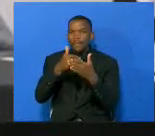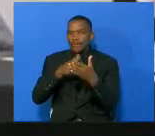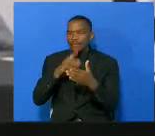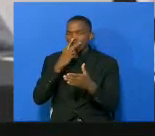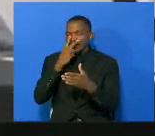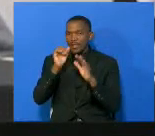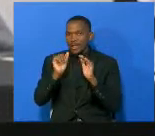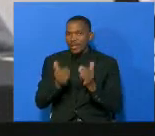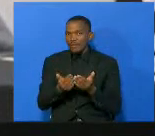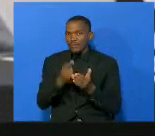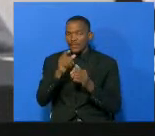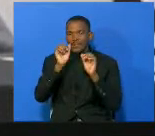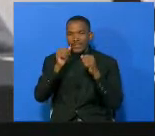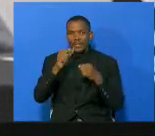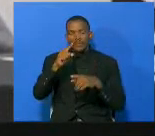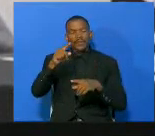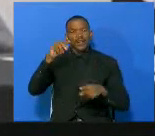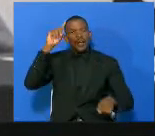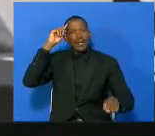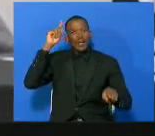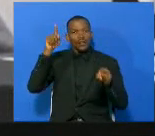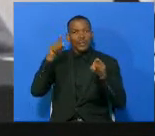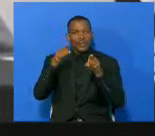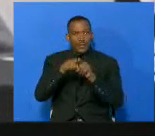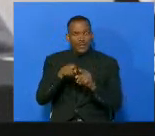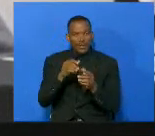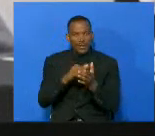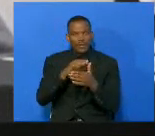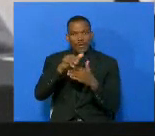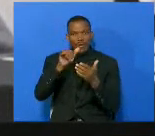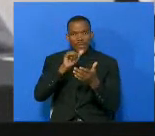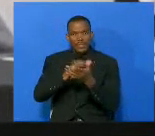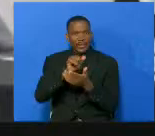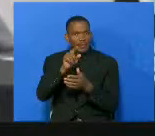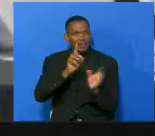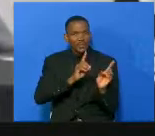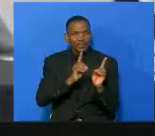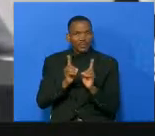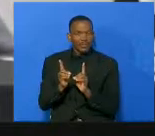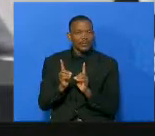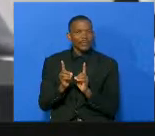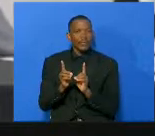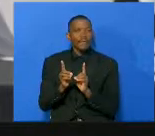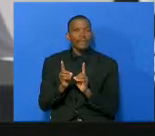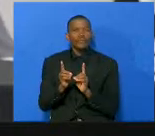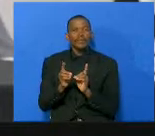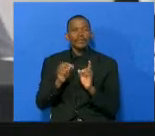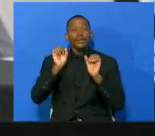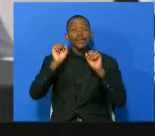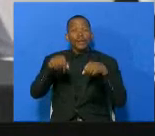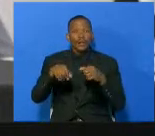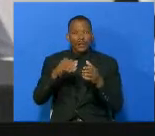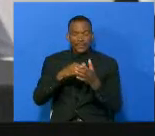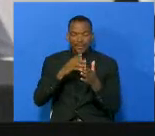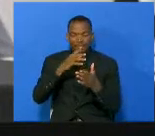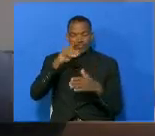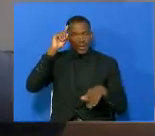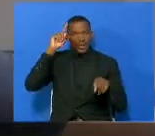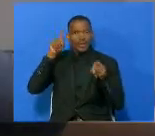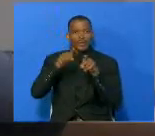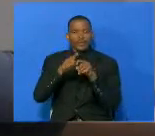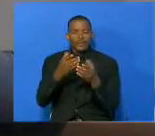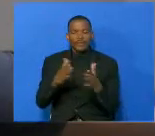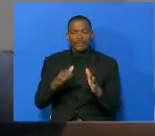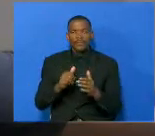ipaakanye re ipheleleditse re tsaya tsotlhe tse re ka di kgonang gore tle re kgone gore re tle re feleletse.